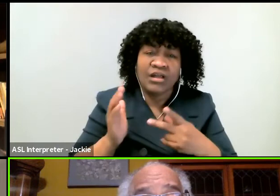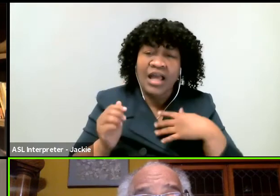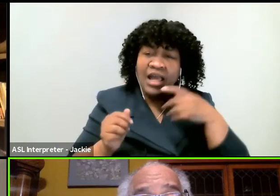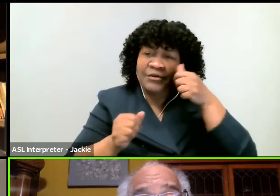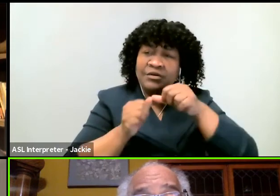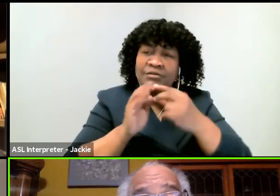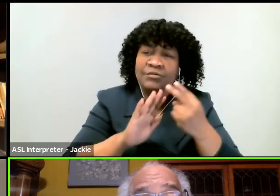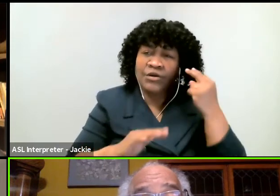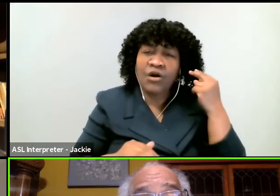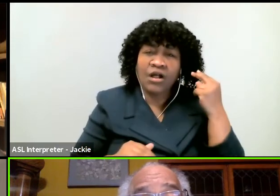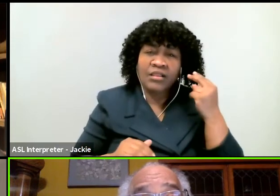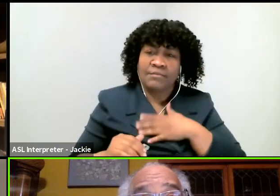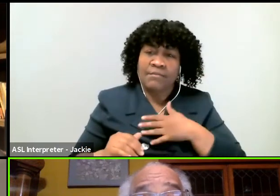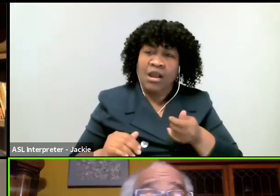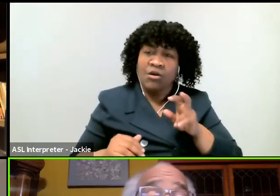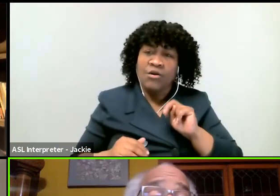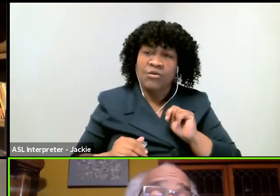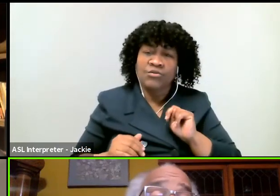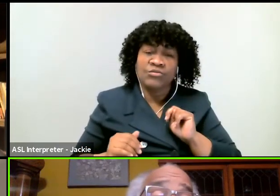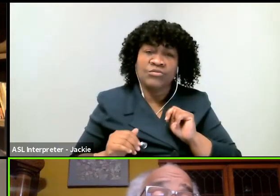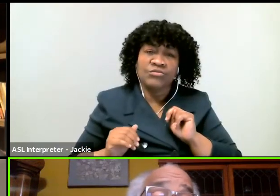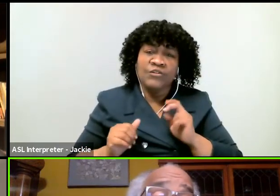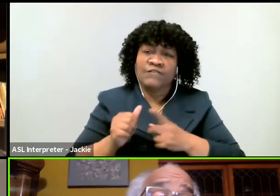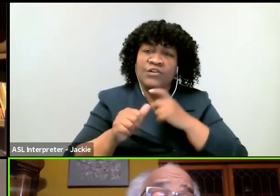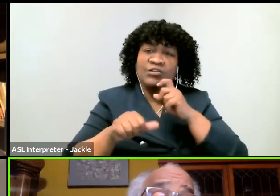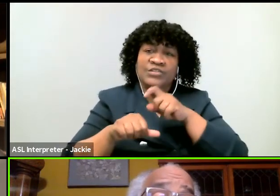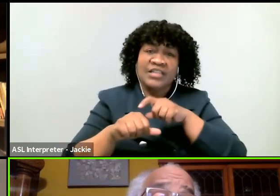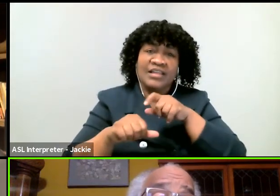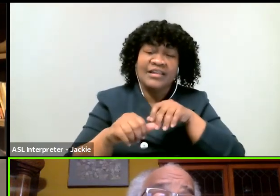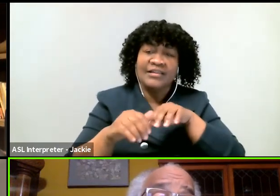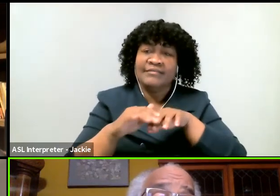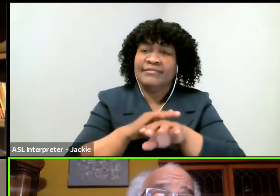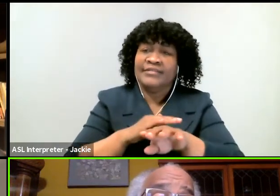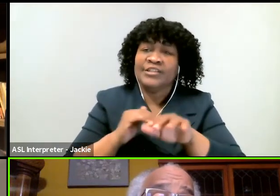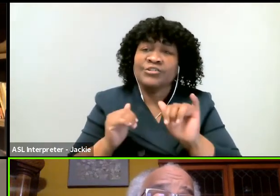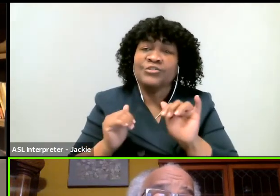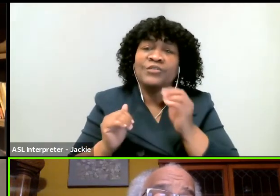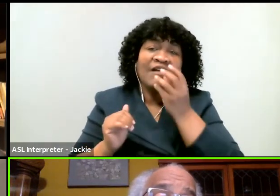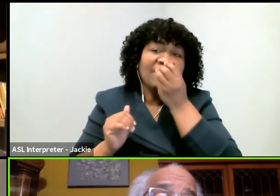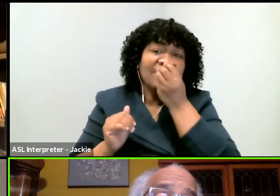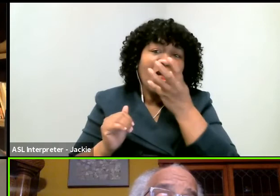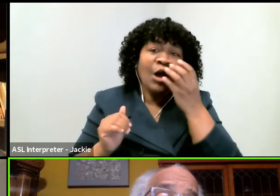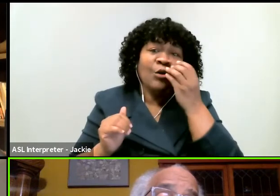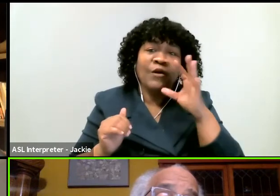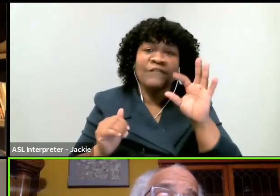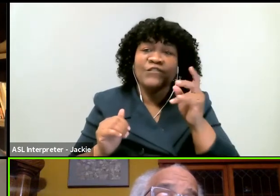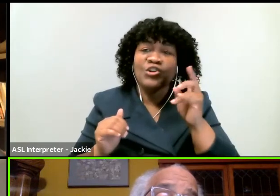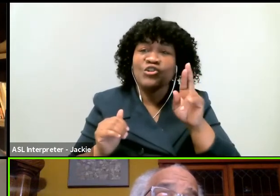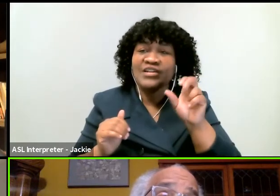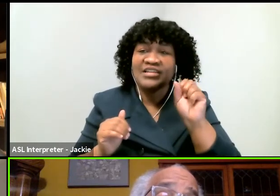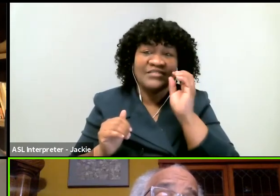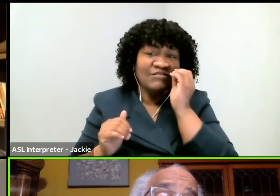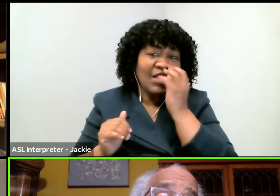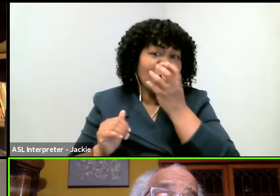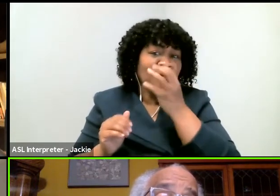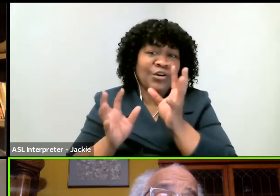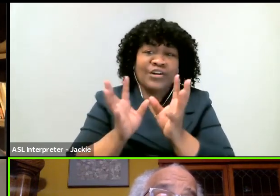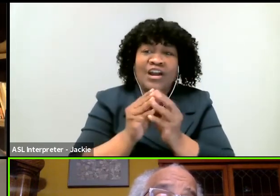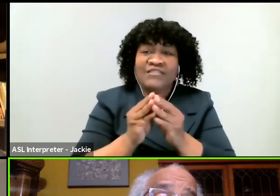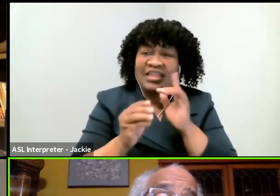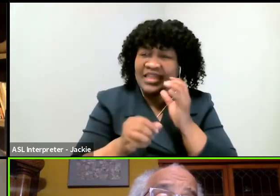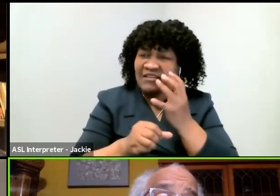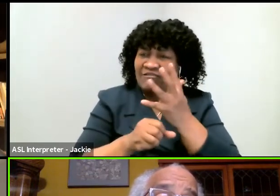recalling, you know, my own first visit to the Furious Flower Conference, which occurs every 5 years, I